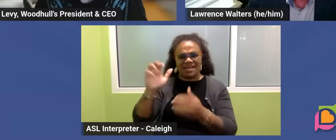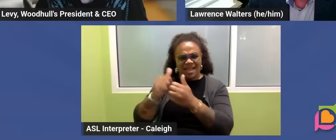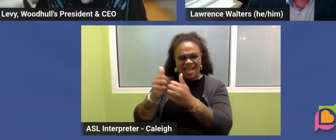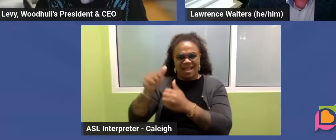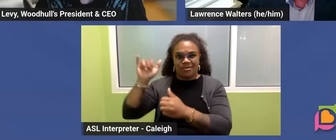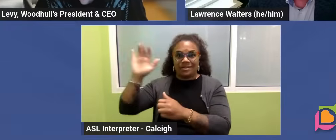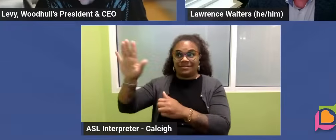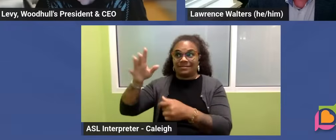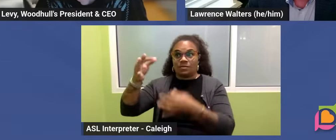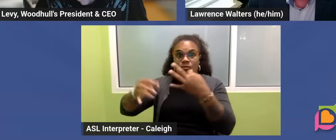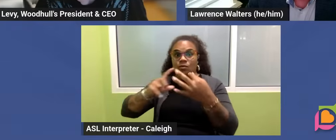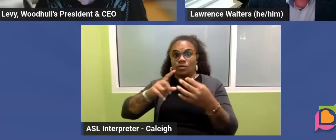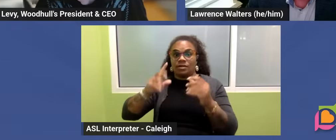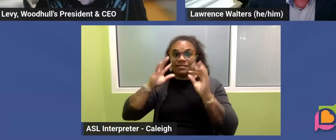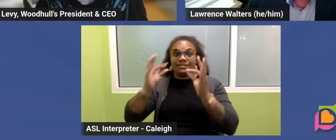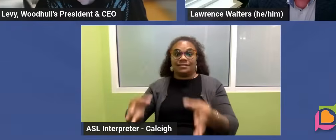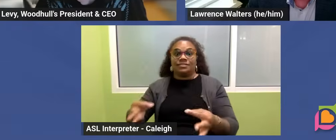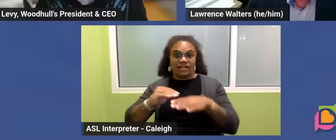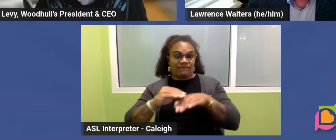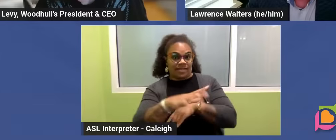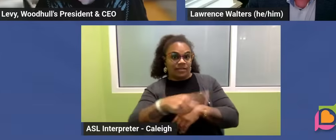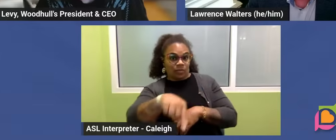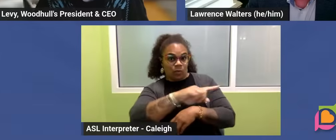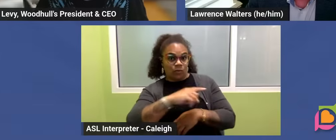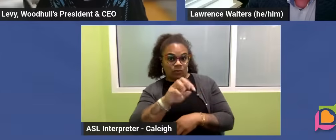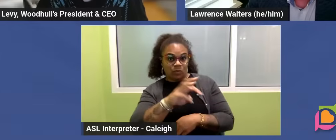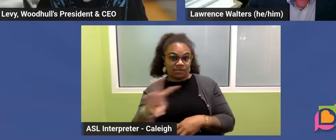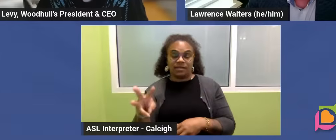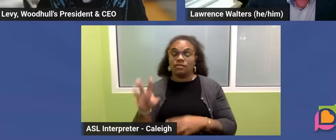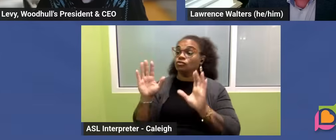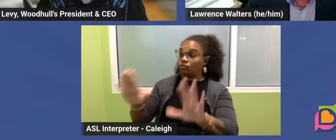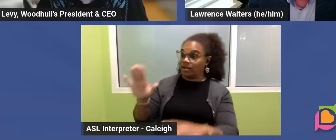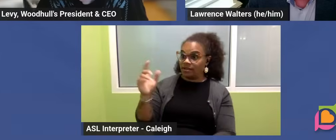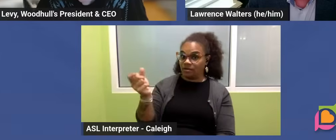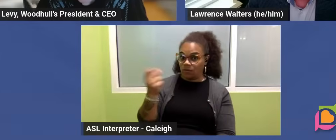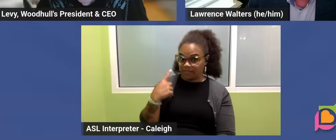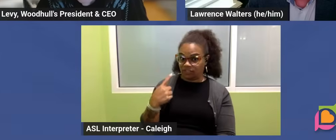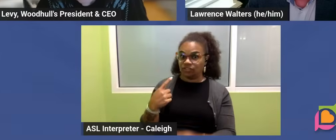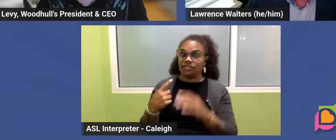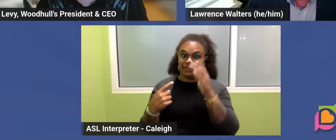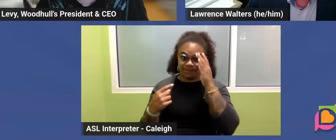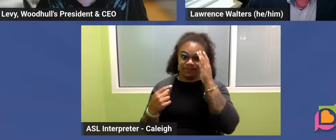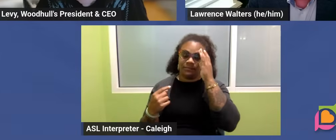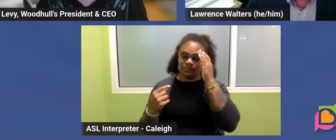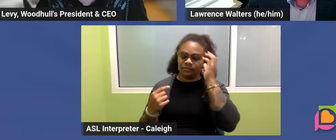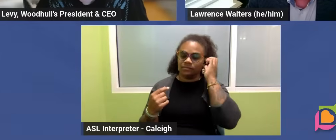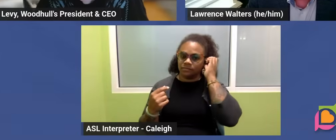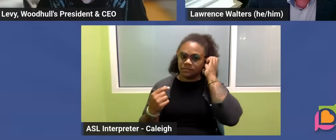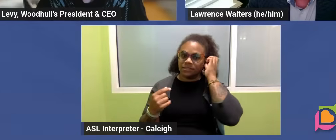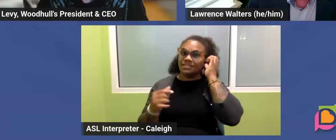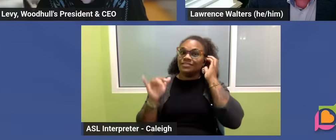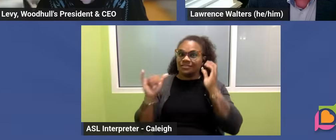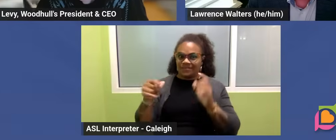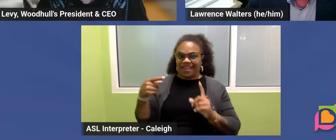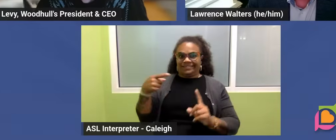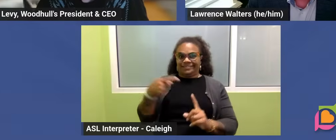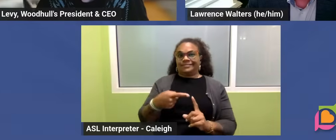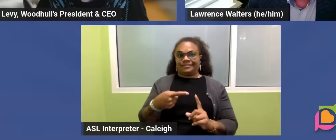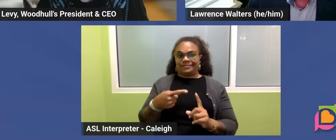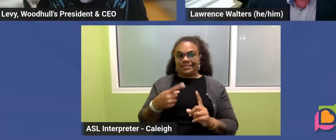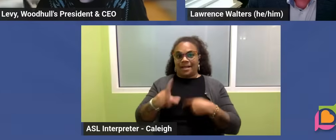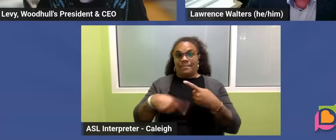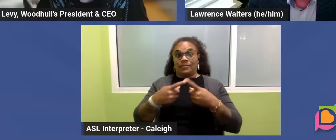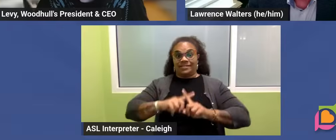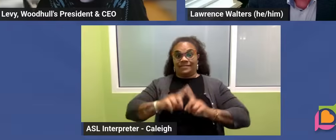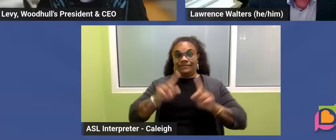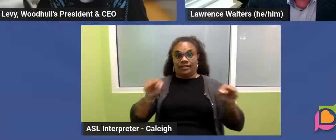sites? Yeah, it's an excellent question. And this gets back to the difference between all these